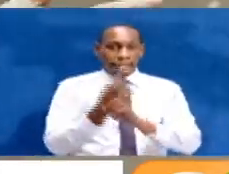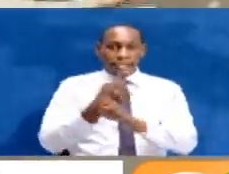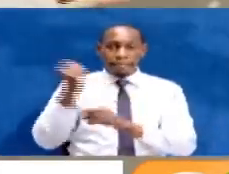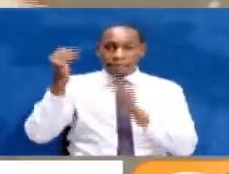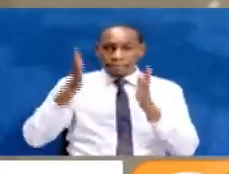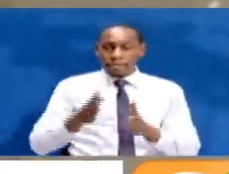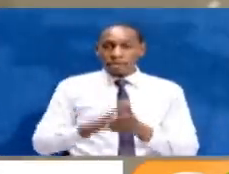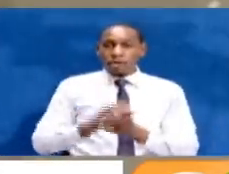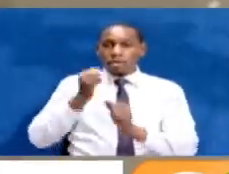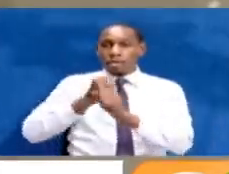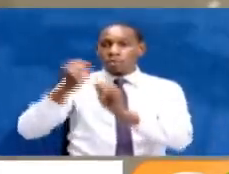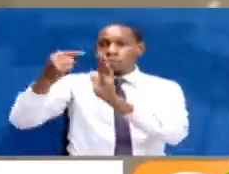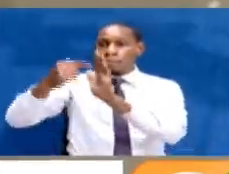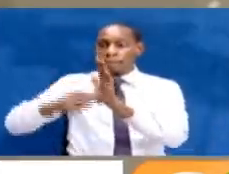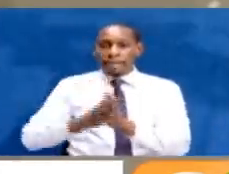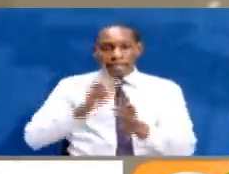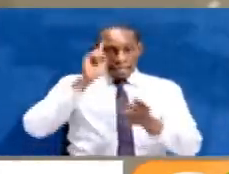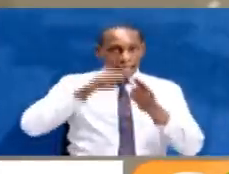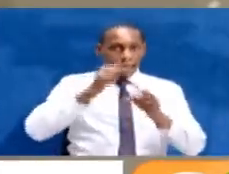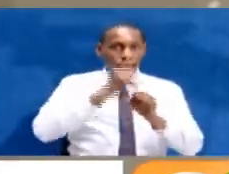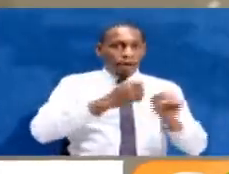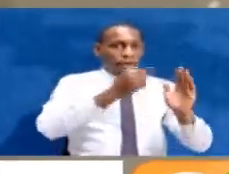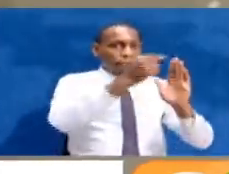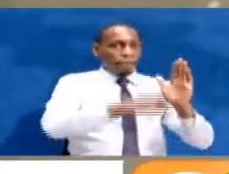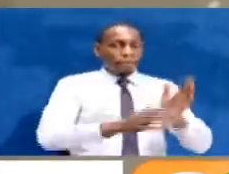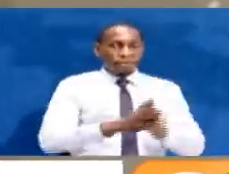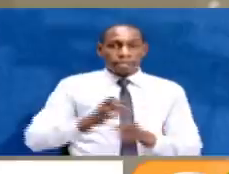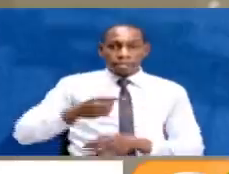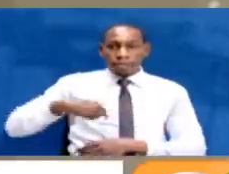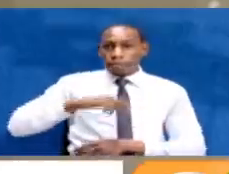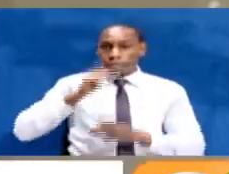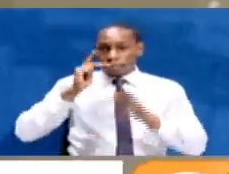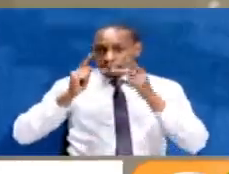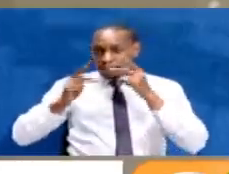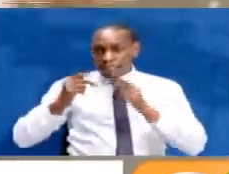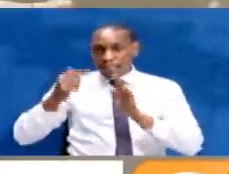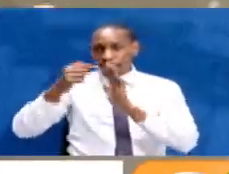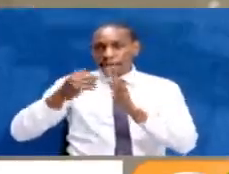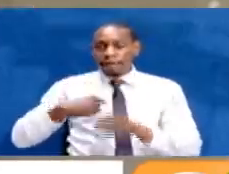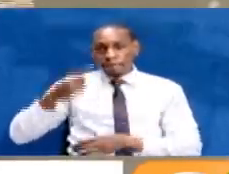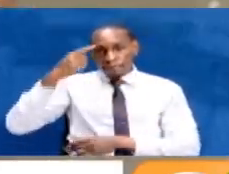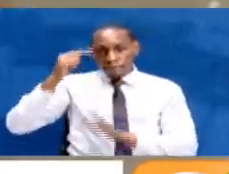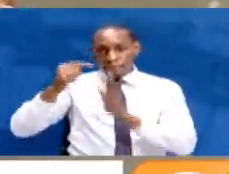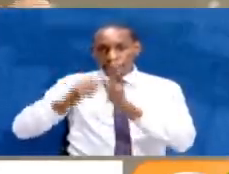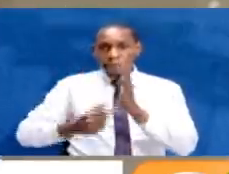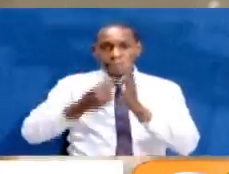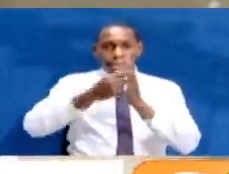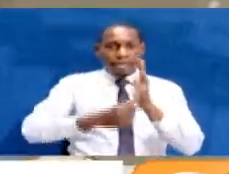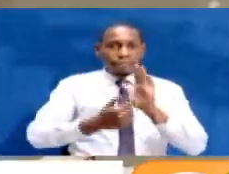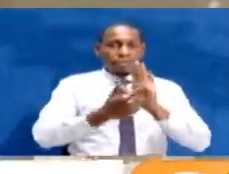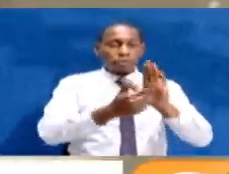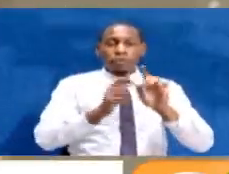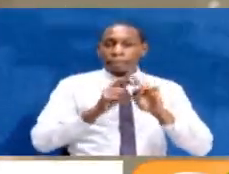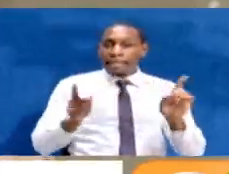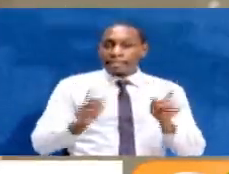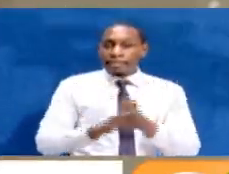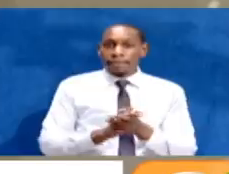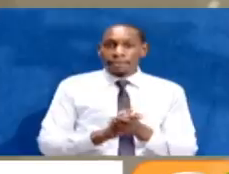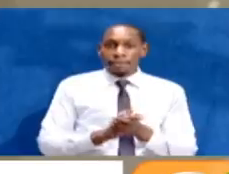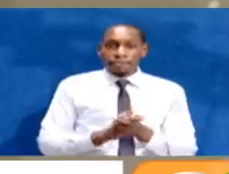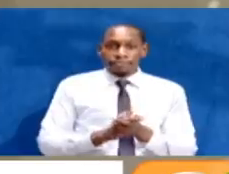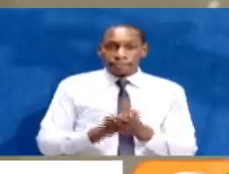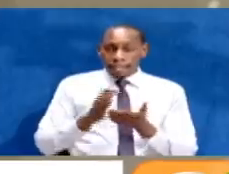politicians, we will do this, we intend to do this, this is our outlook, these are our policies, this is our manifesto, but ultimately